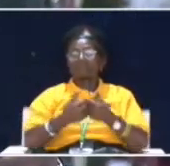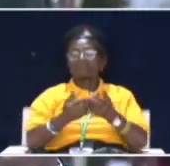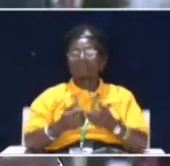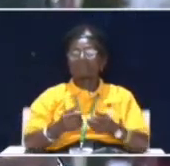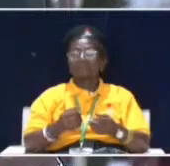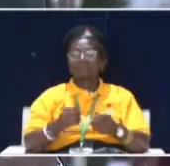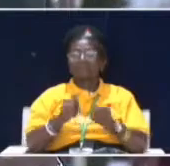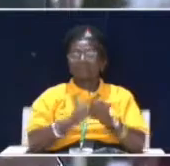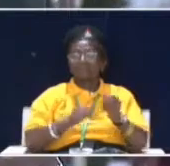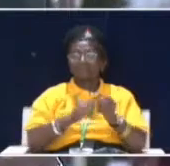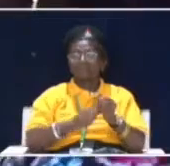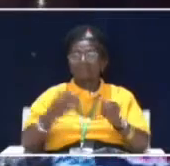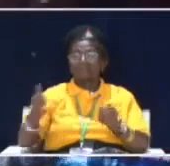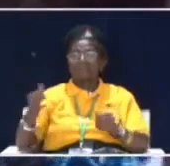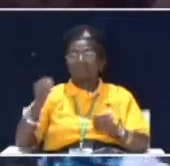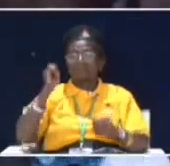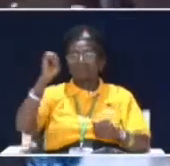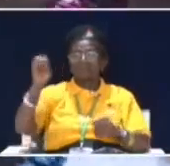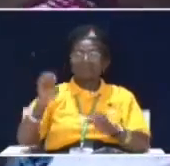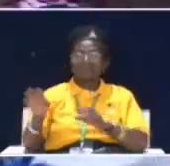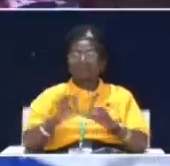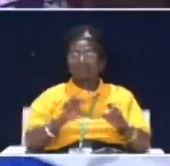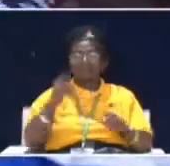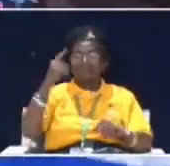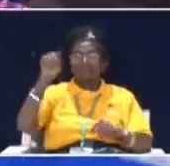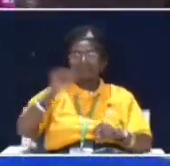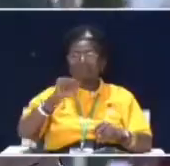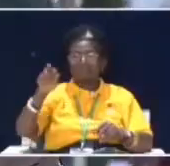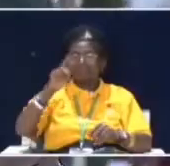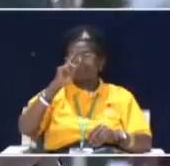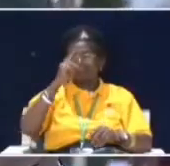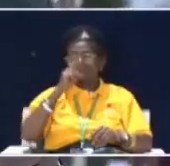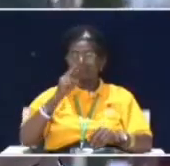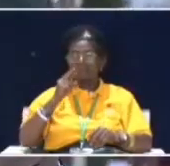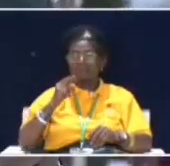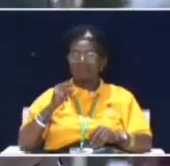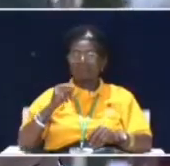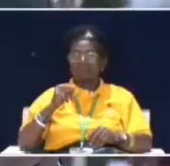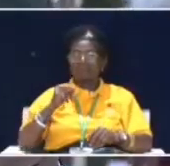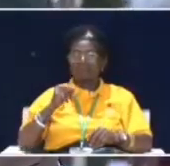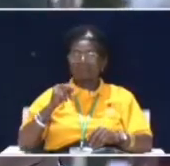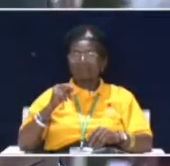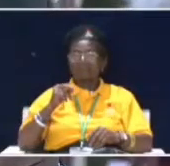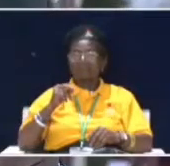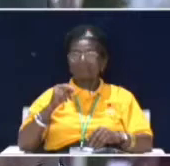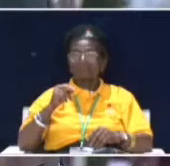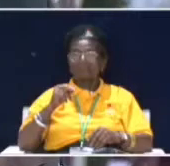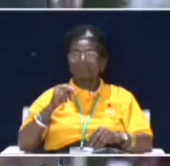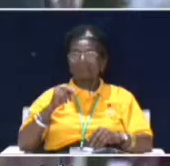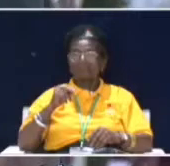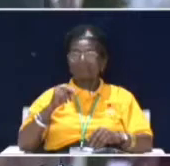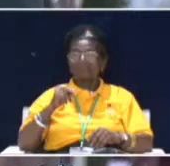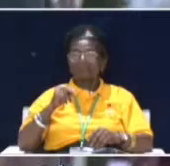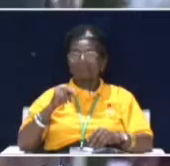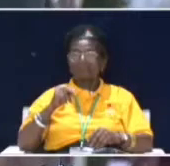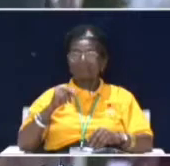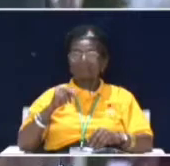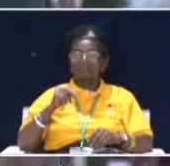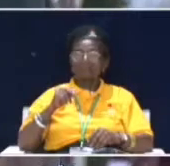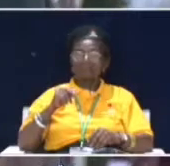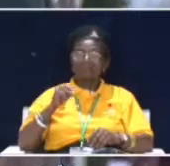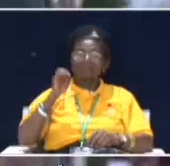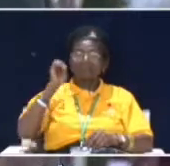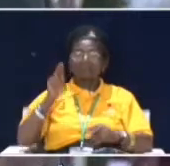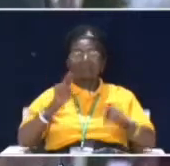Everything he does, he does for a reason. Ohun gbogbo to ba se o nidi pataki lati se won ni. He looks at